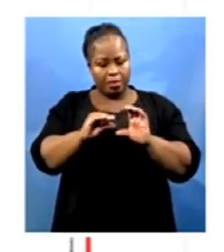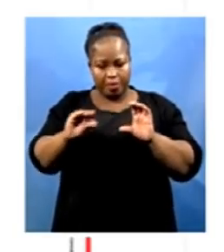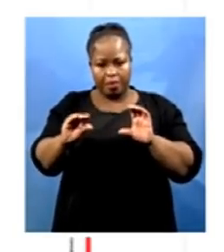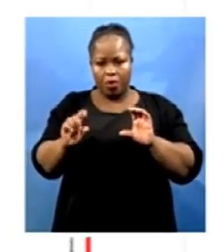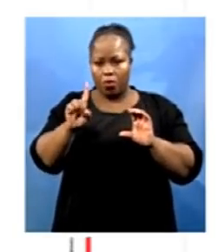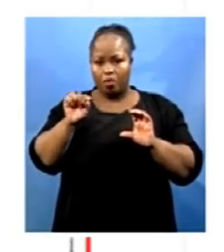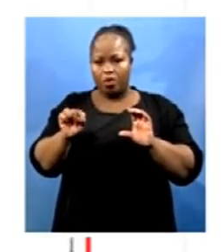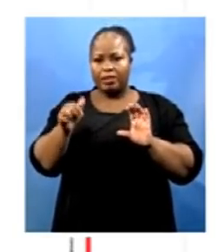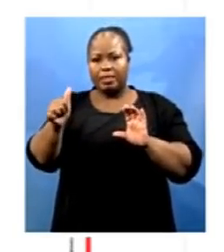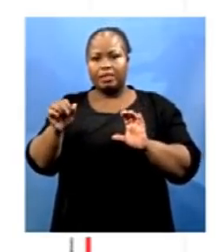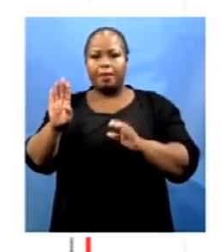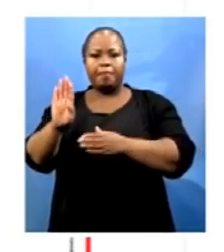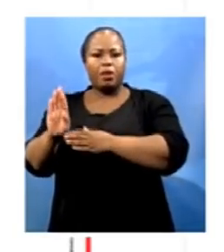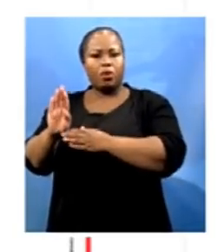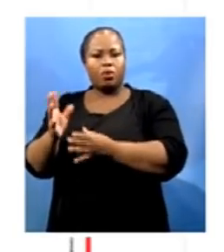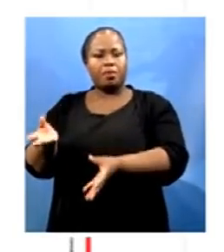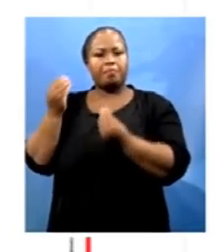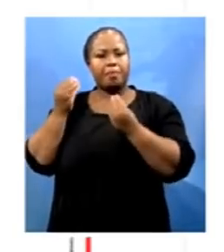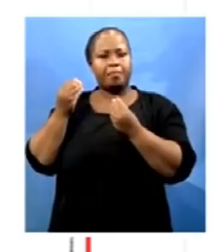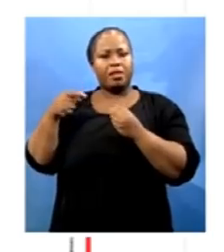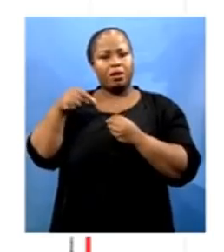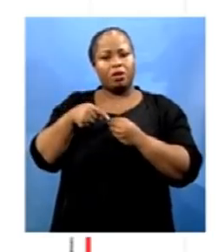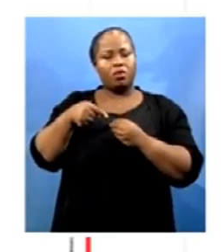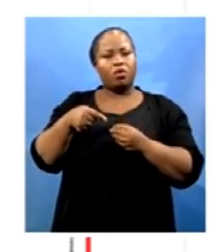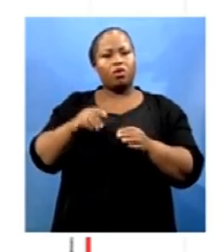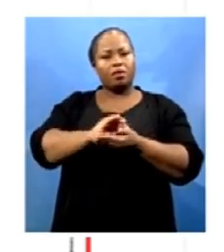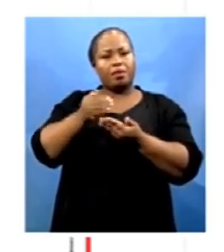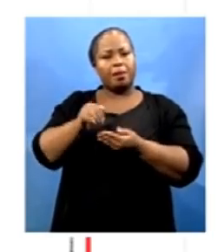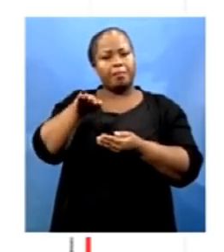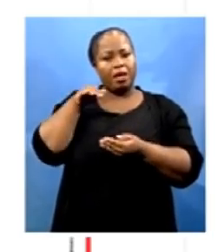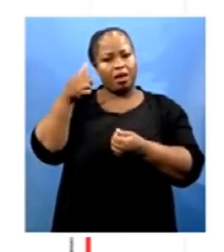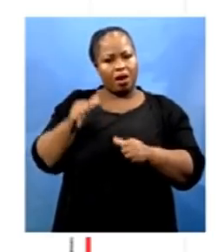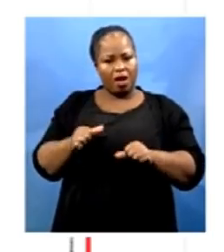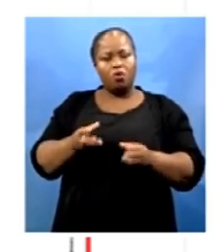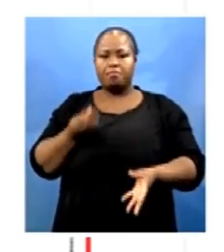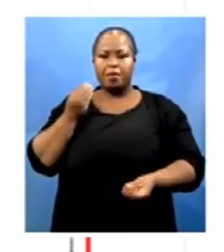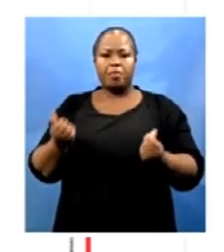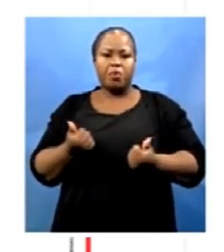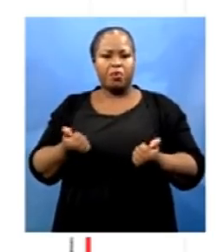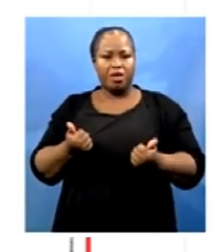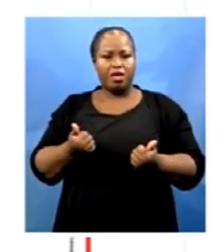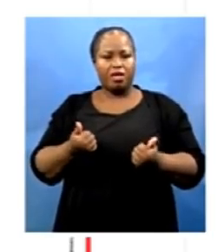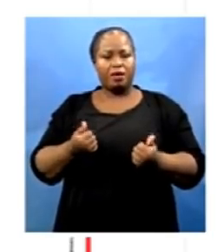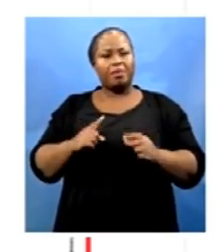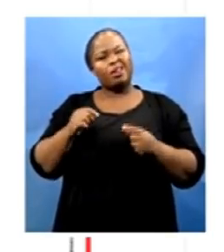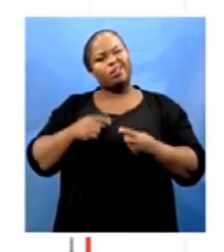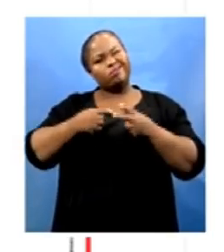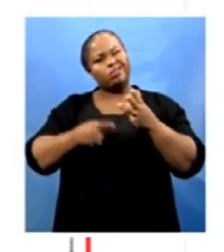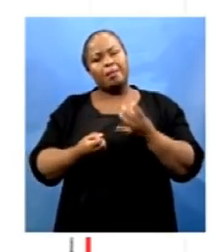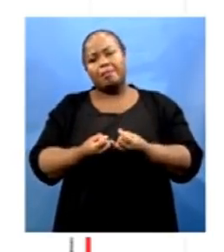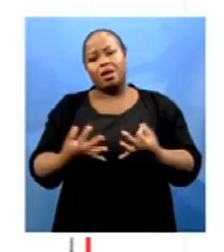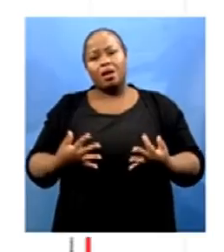account. By way of more detail, around 1,000 businesses have made donations to the fund.